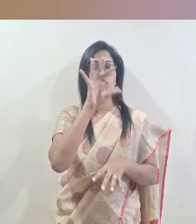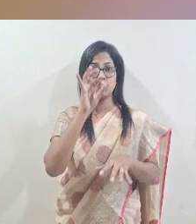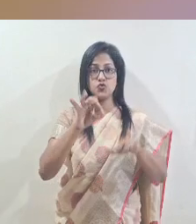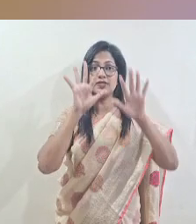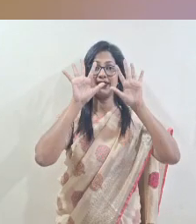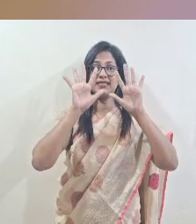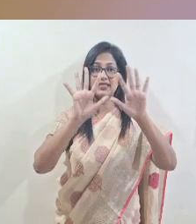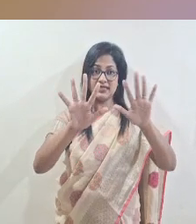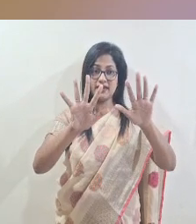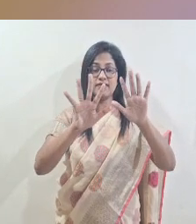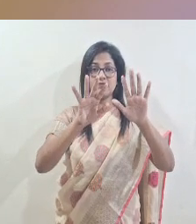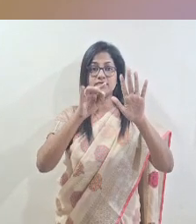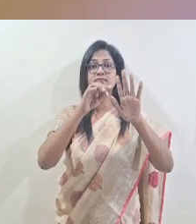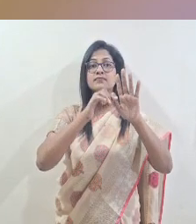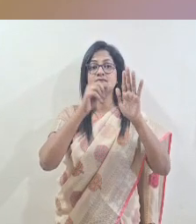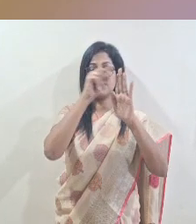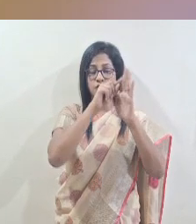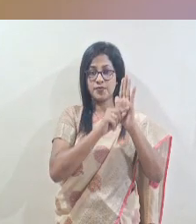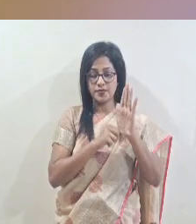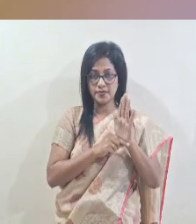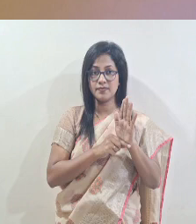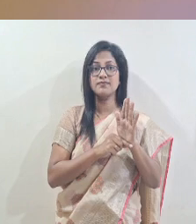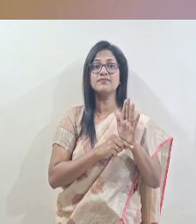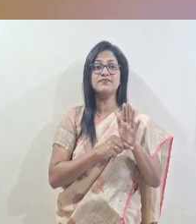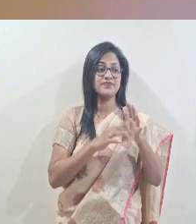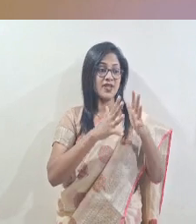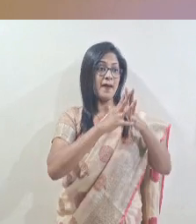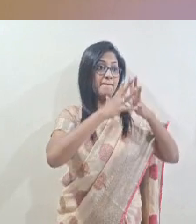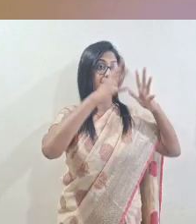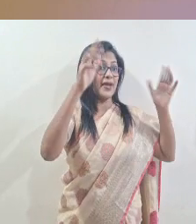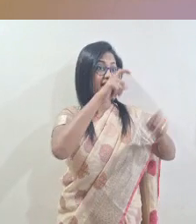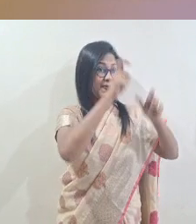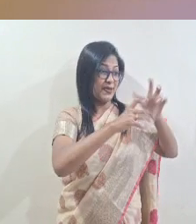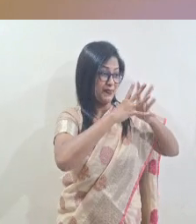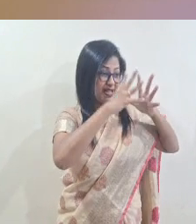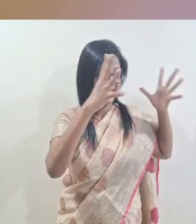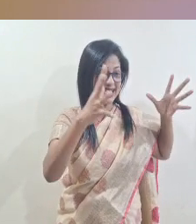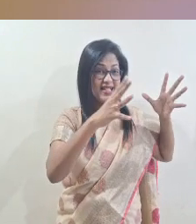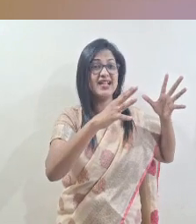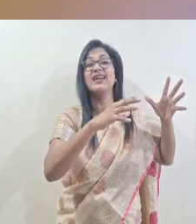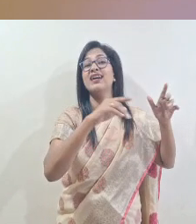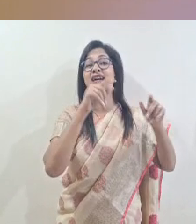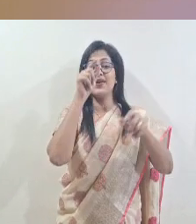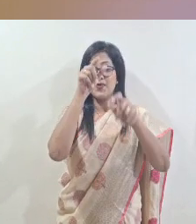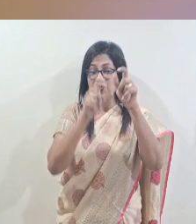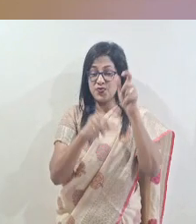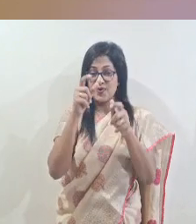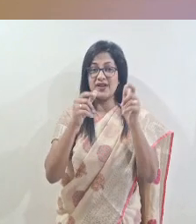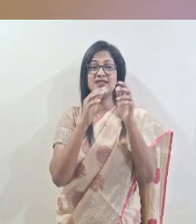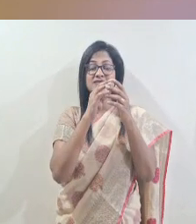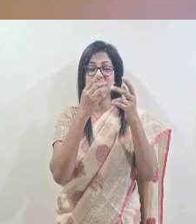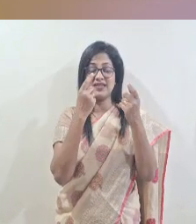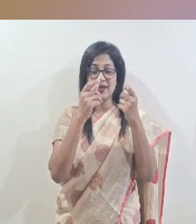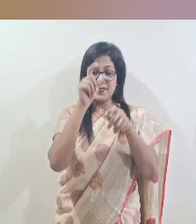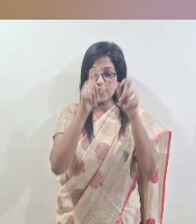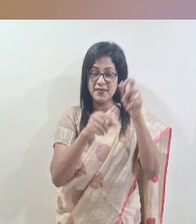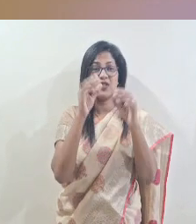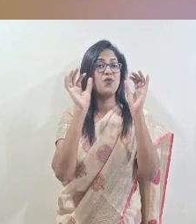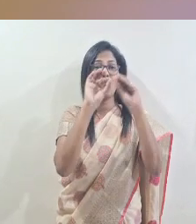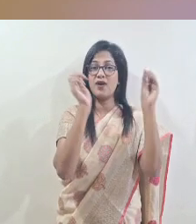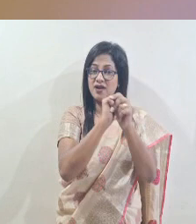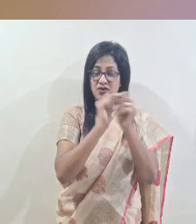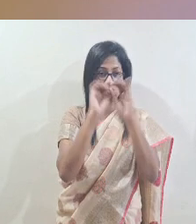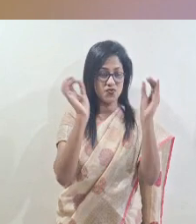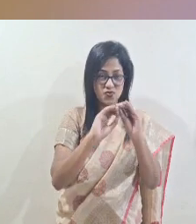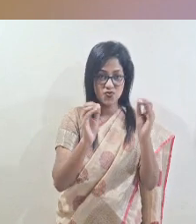10 parameters away from the high population density, proximity to non-working and marginal working population, then